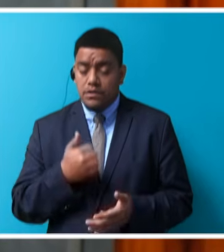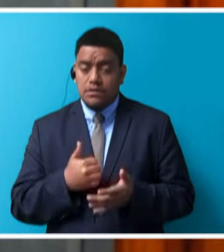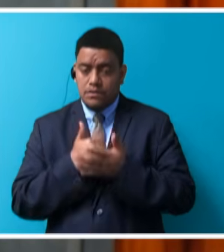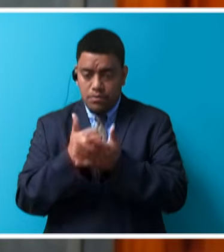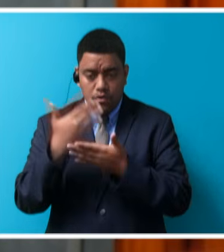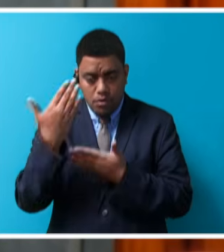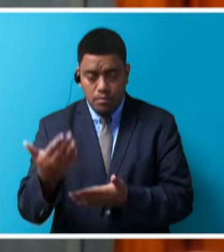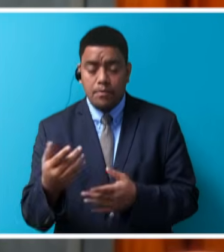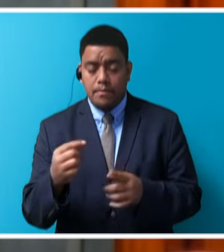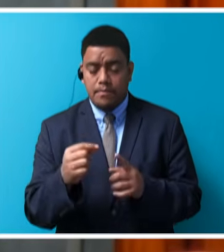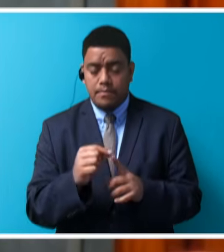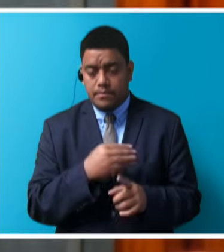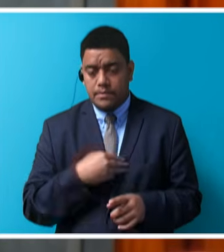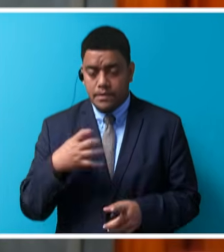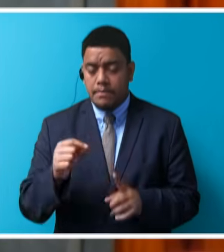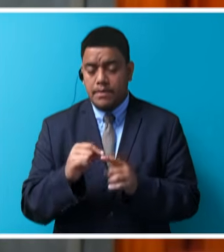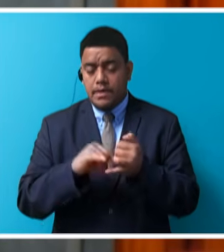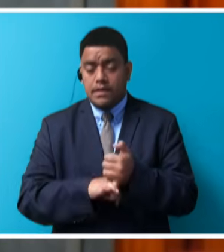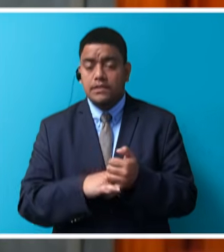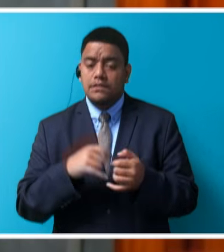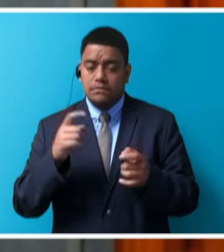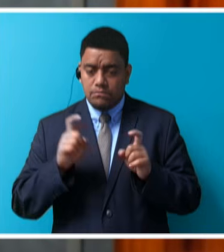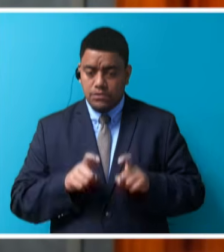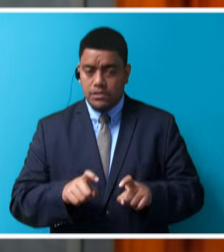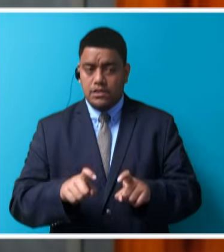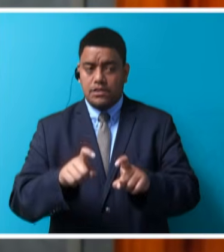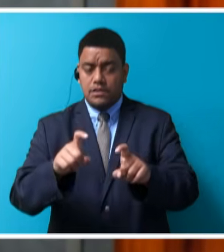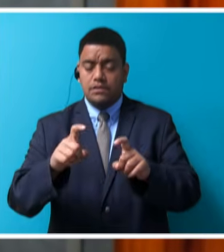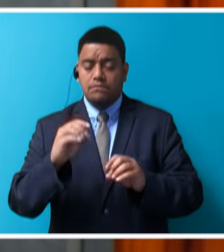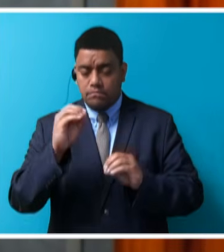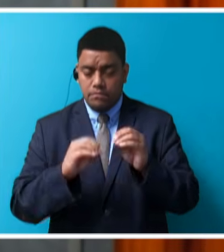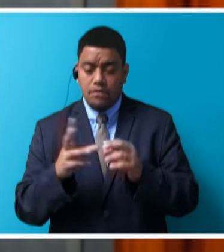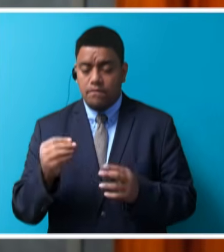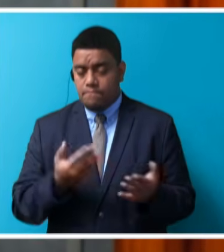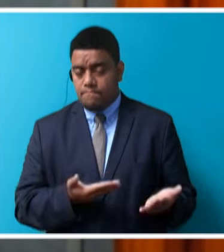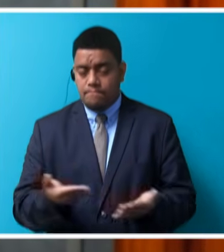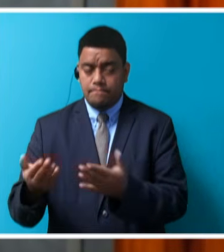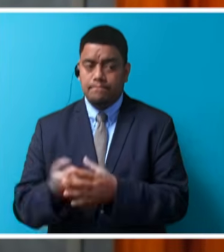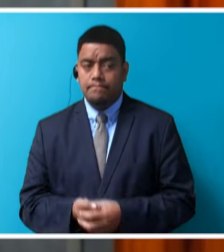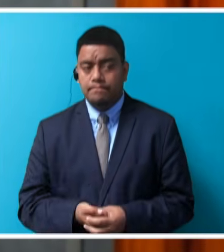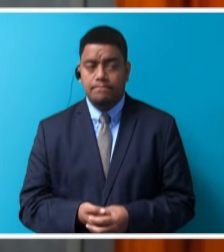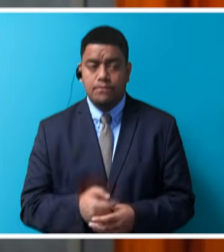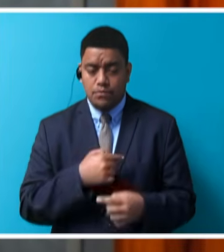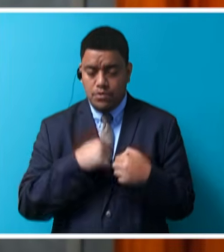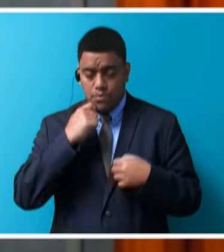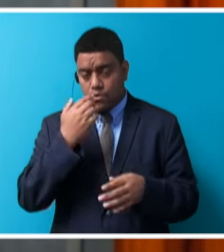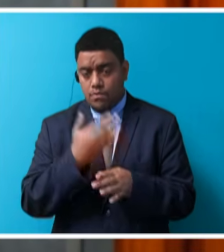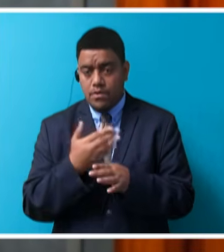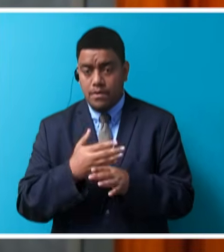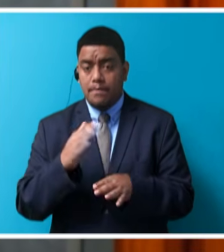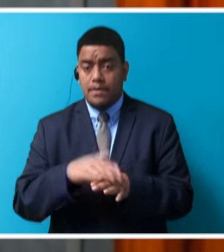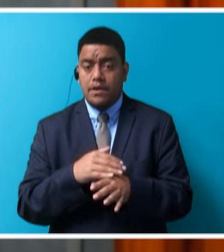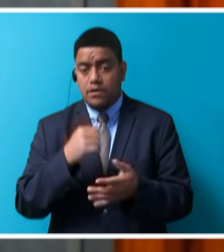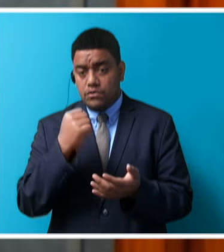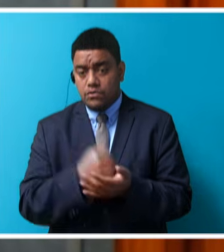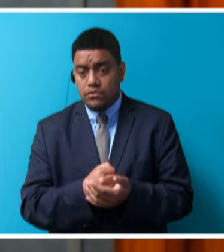Minister and the Permanent Secretary in maintaining close oversight of implementation. We will work to ensure